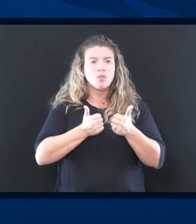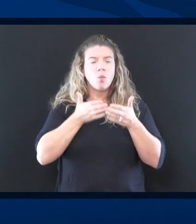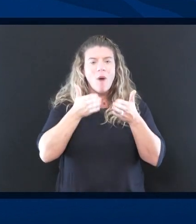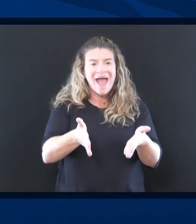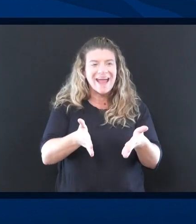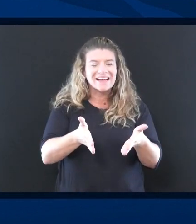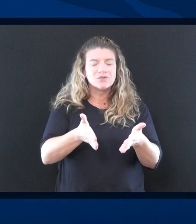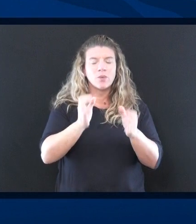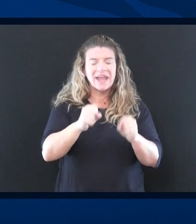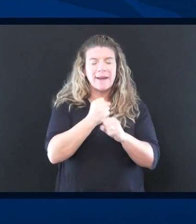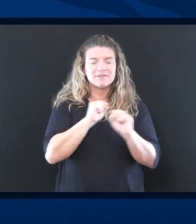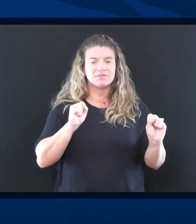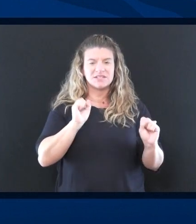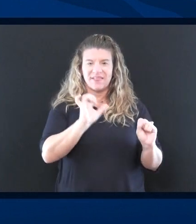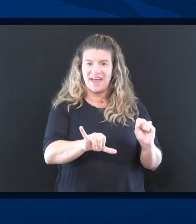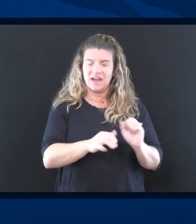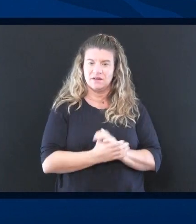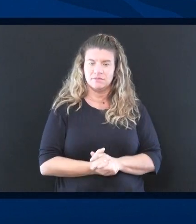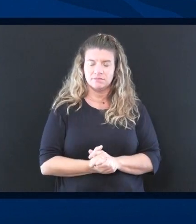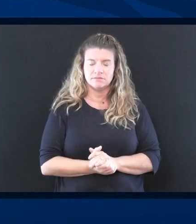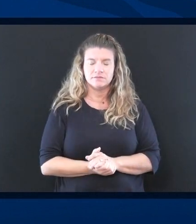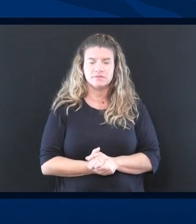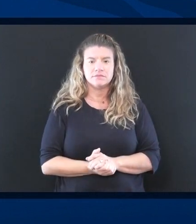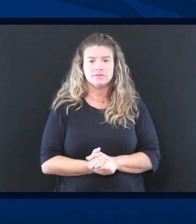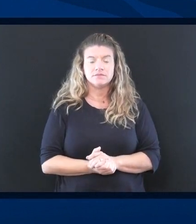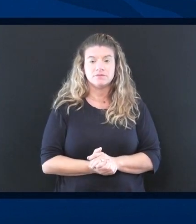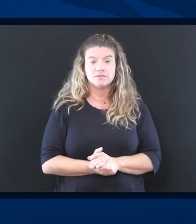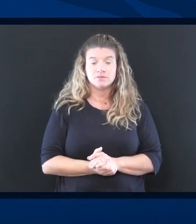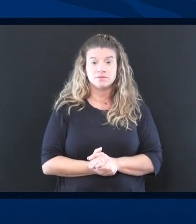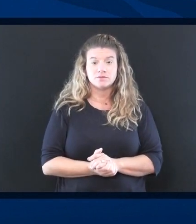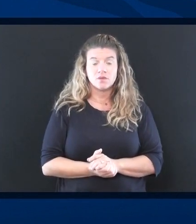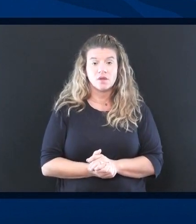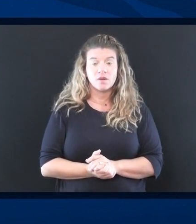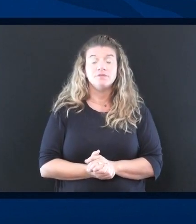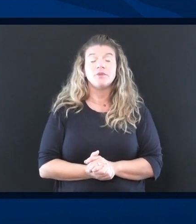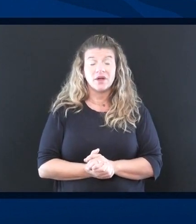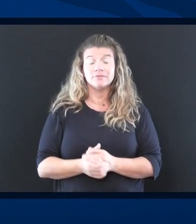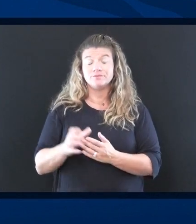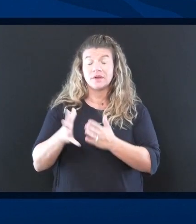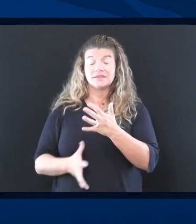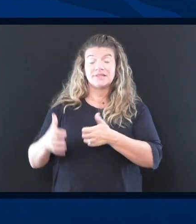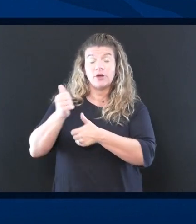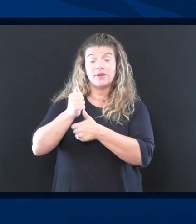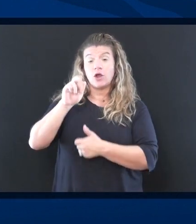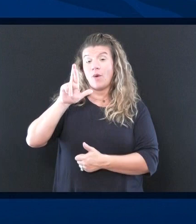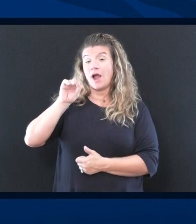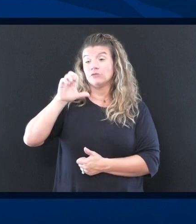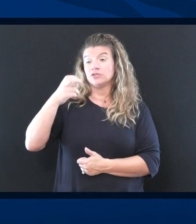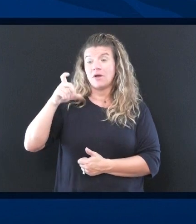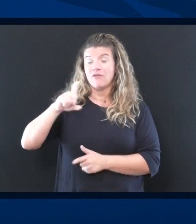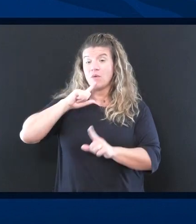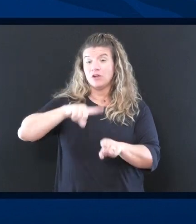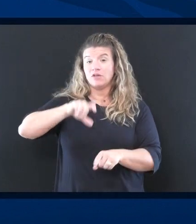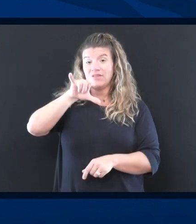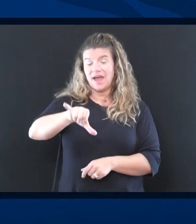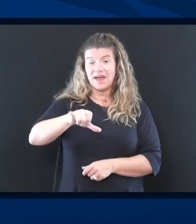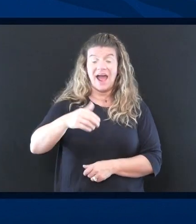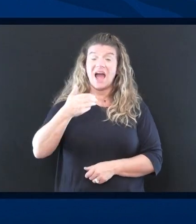in place to avoid that? Thank you. Okay, Secretary Crouch, you've got to answer this. You know,